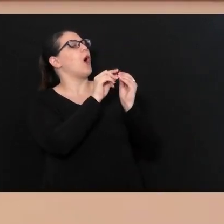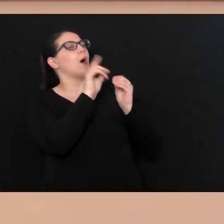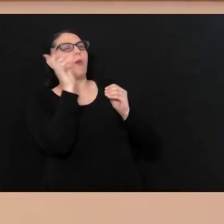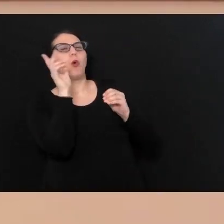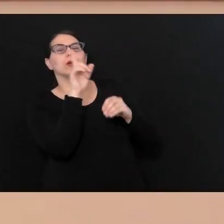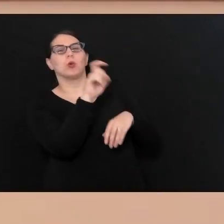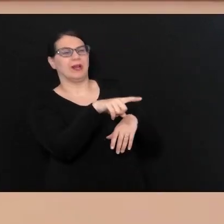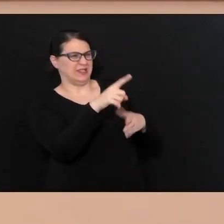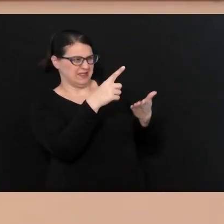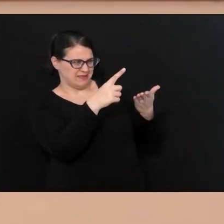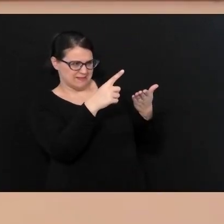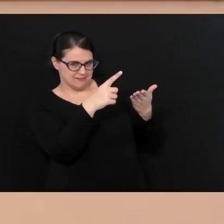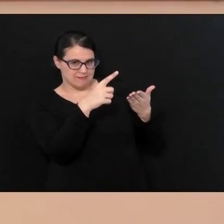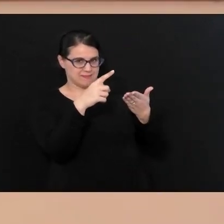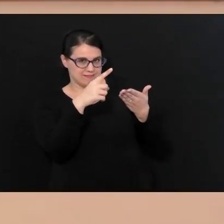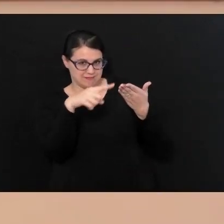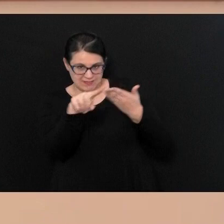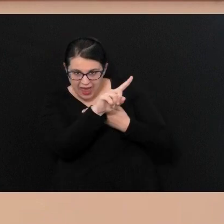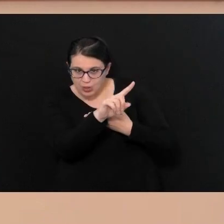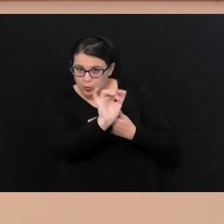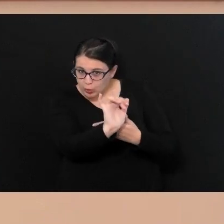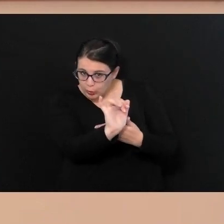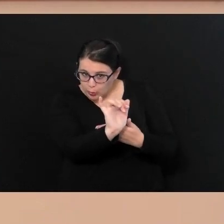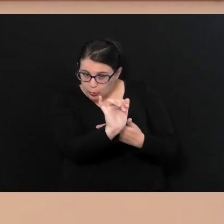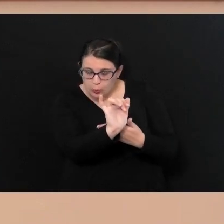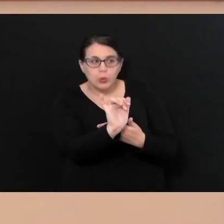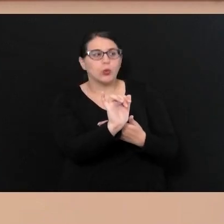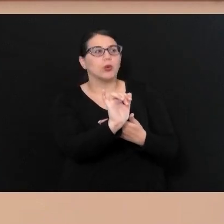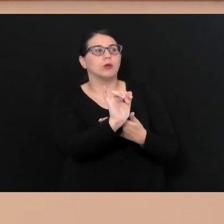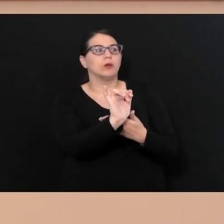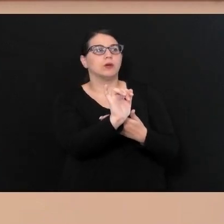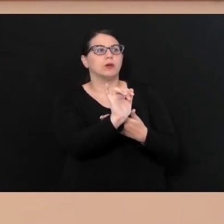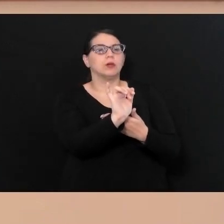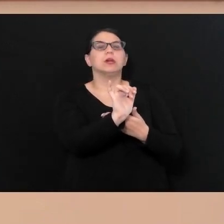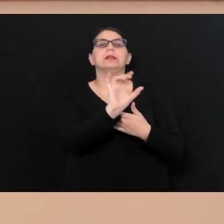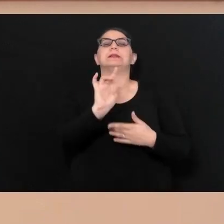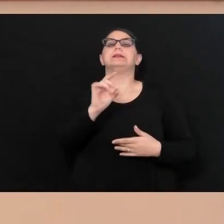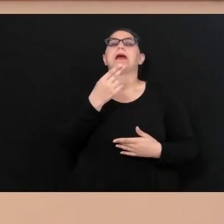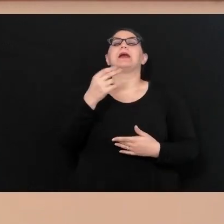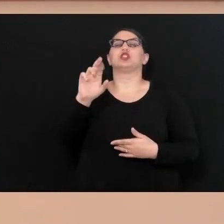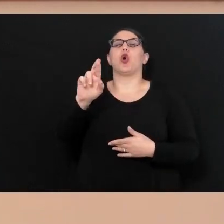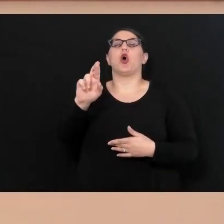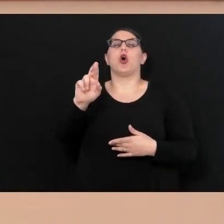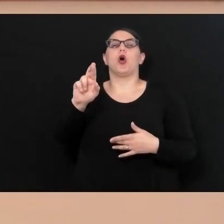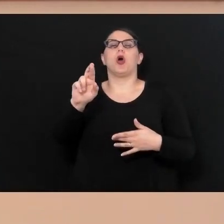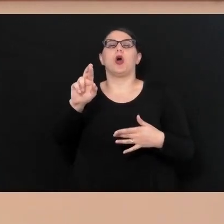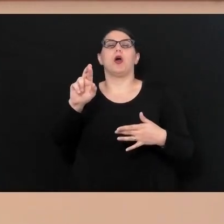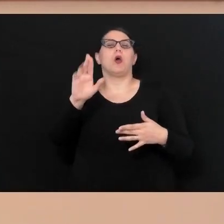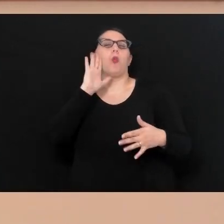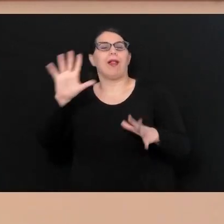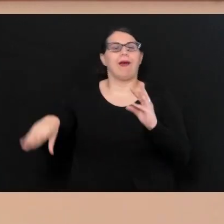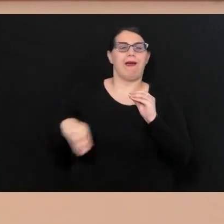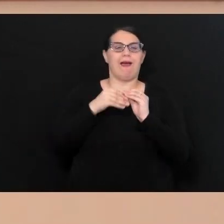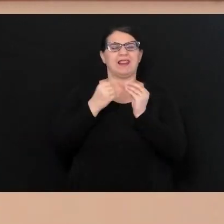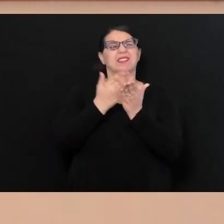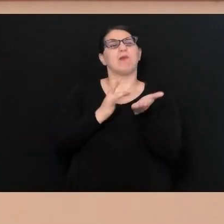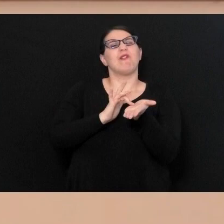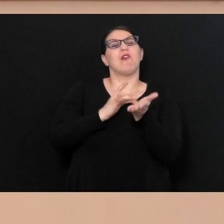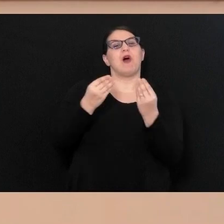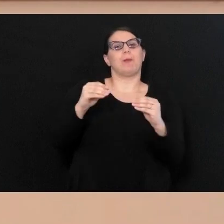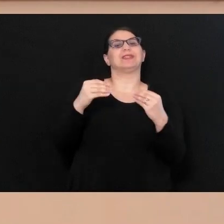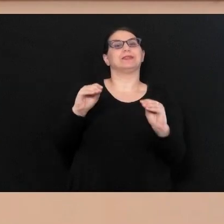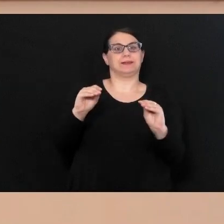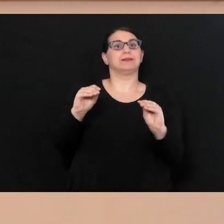first of next week, we will also, thanks to some work from DHHR, be bringing on pharmacies who will be doing the